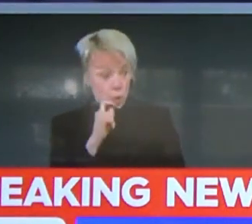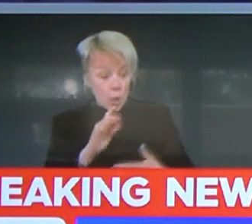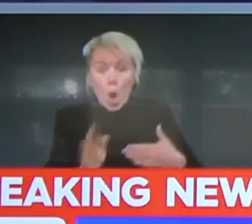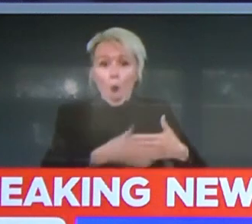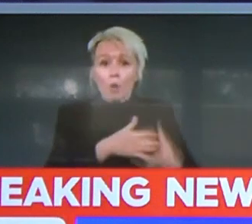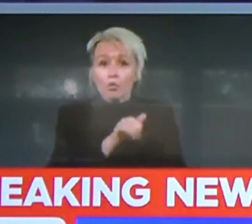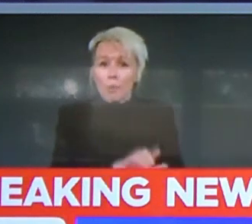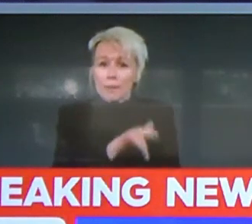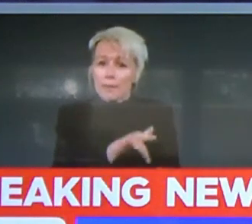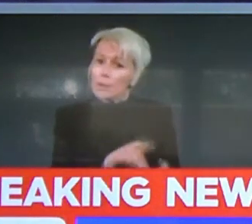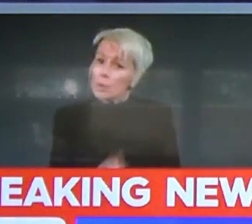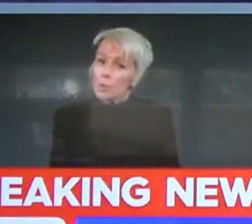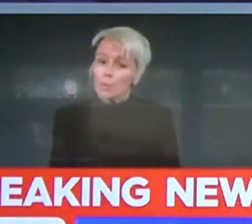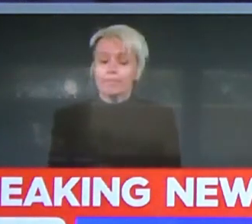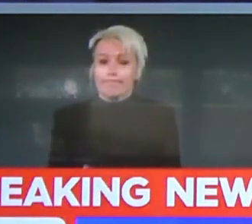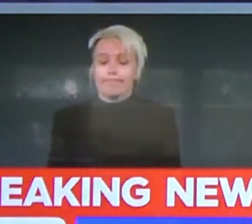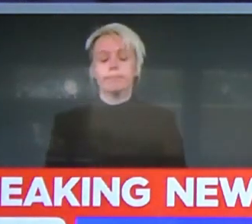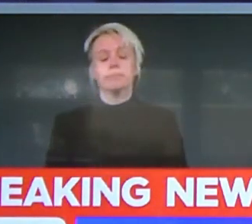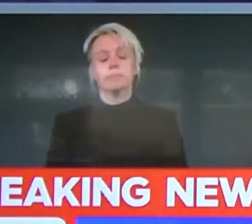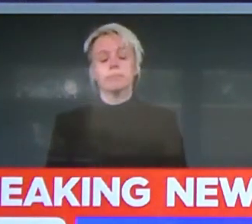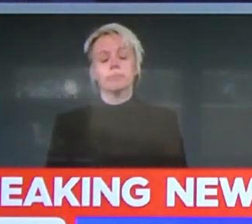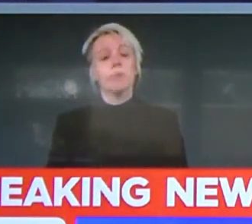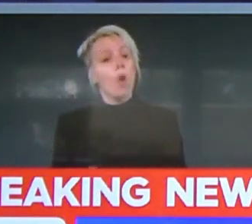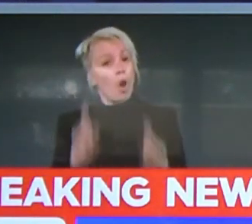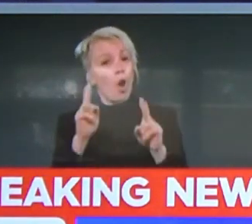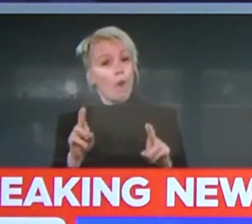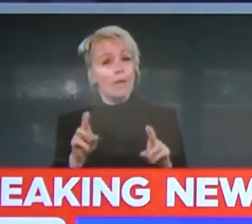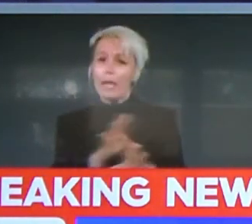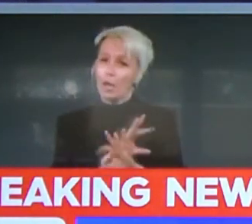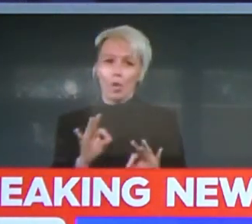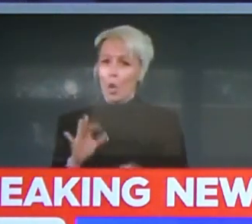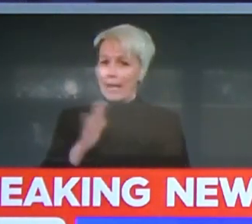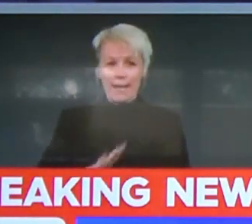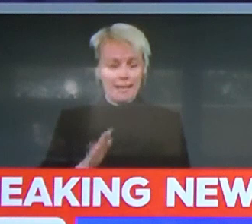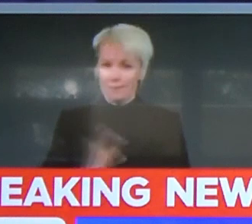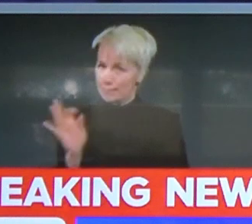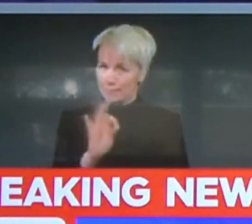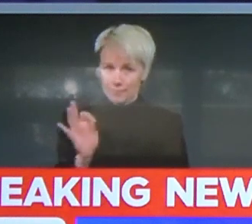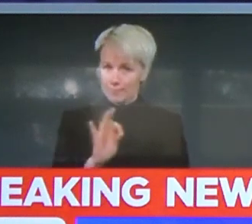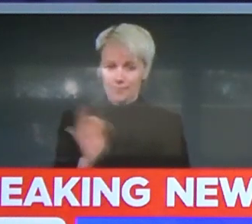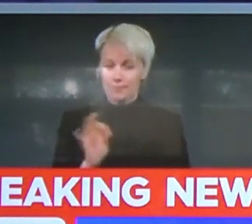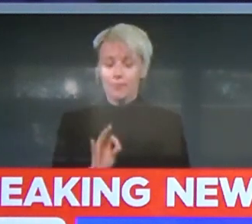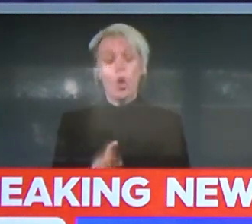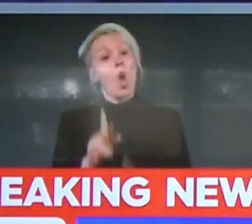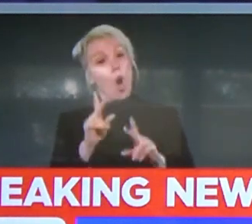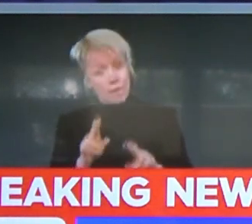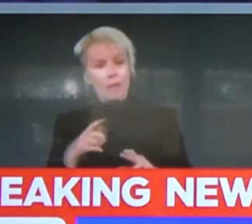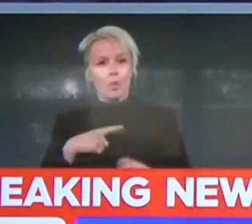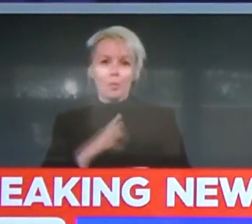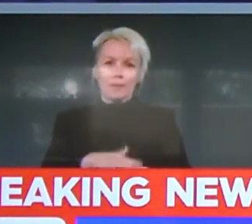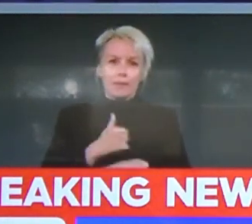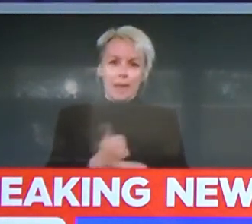retail as well? Well, hopefully this is not necessary, Phil. Hopefully that putting in place